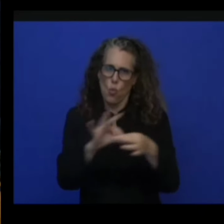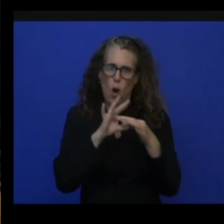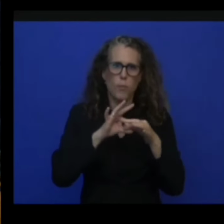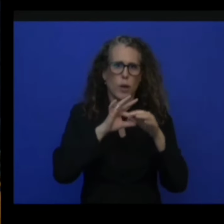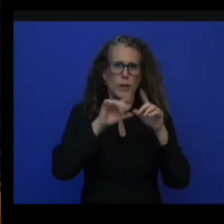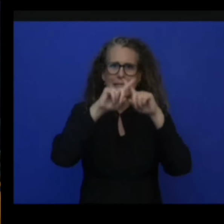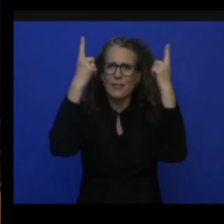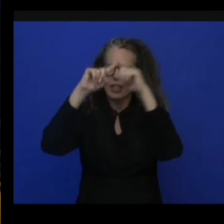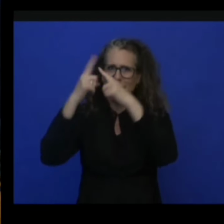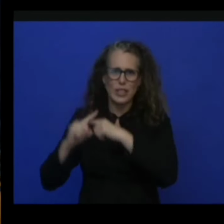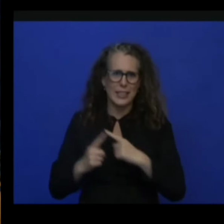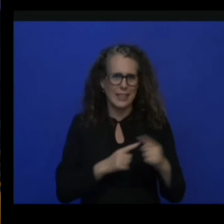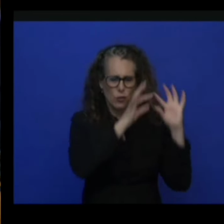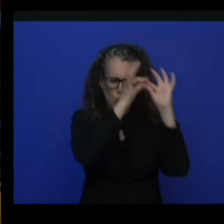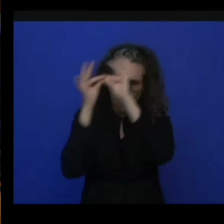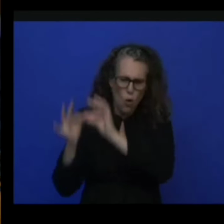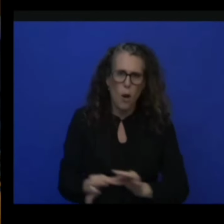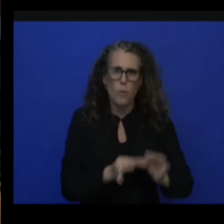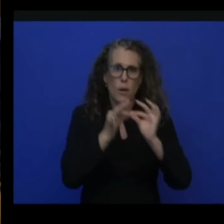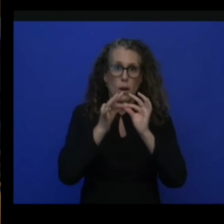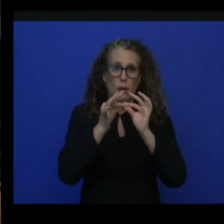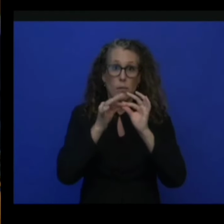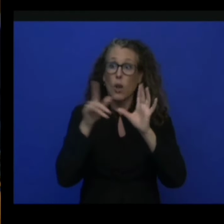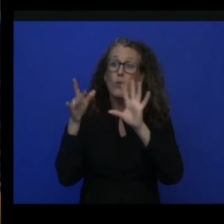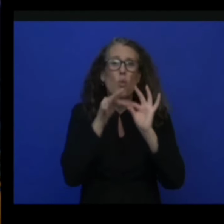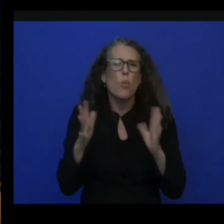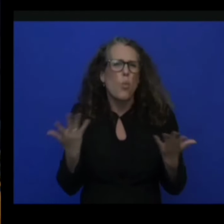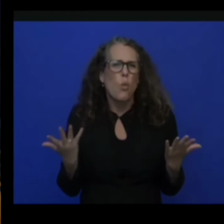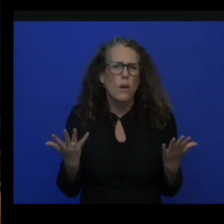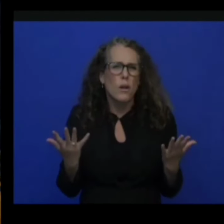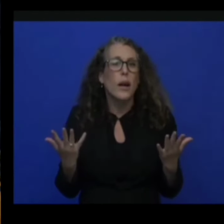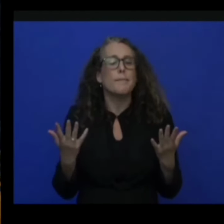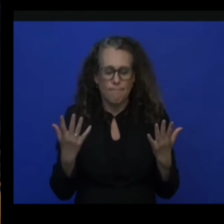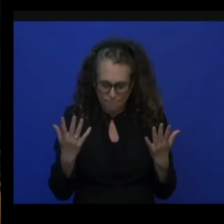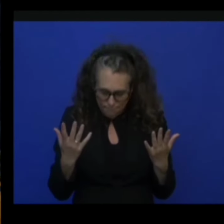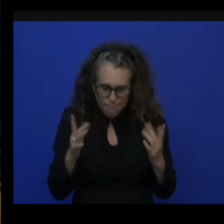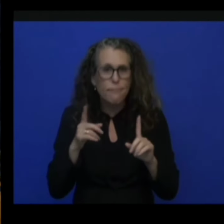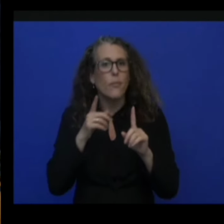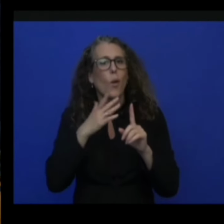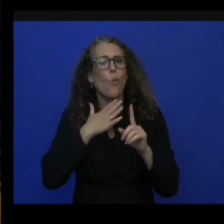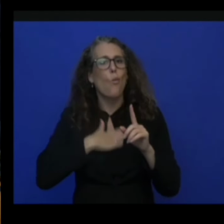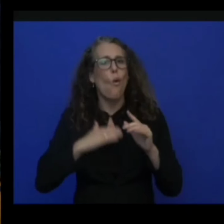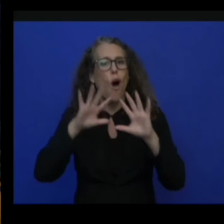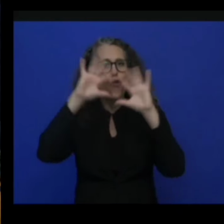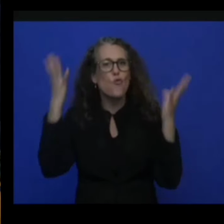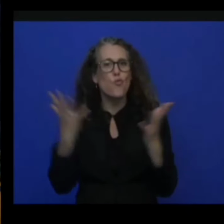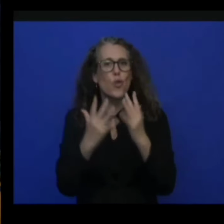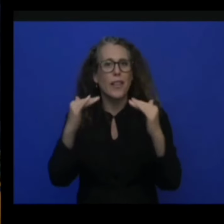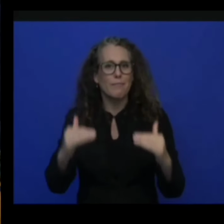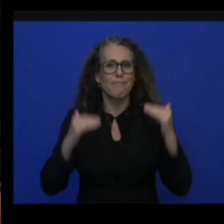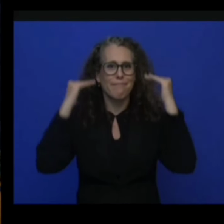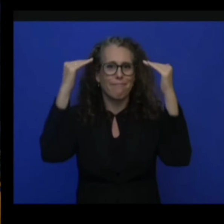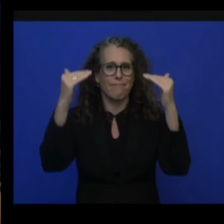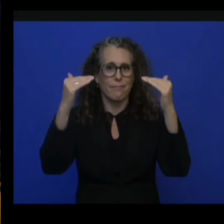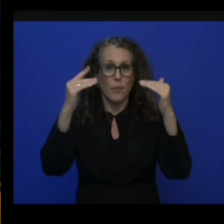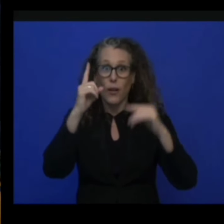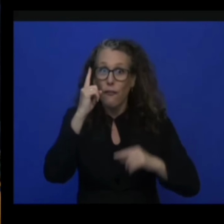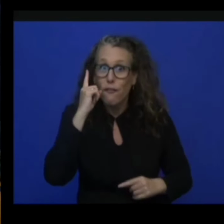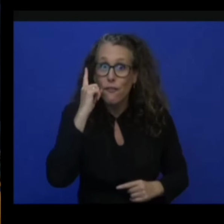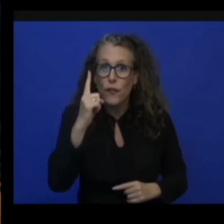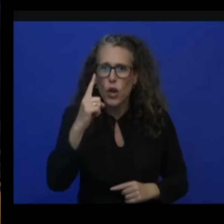To build a better world, we must also learn from the bitter past, which has painfully